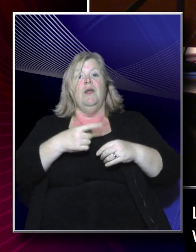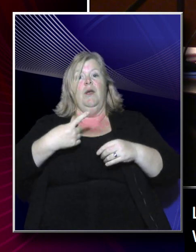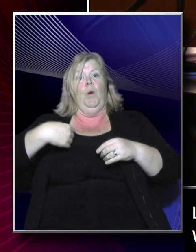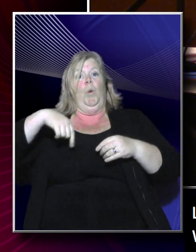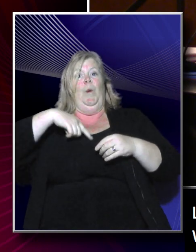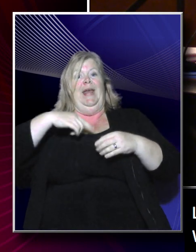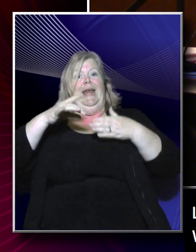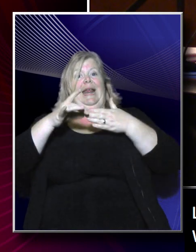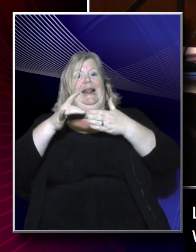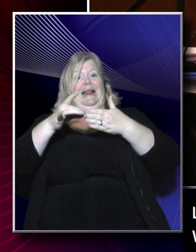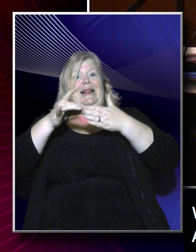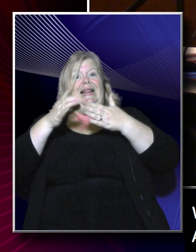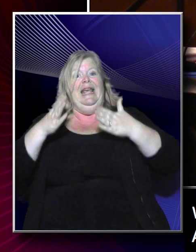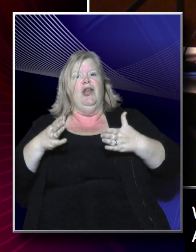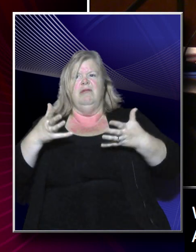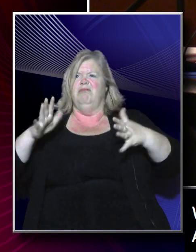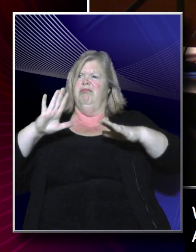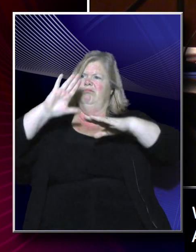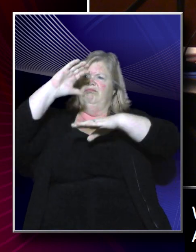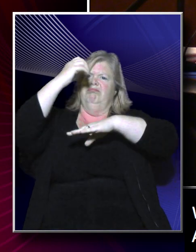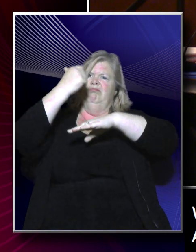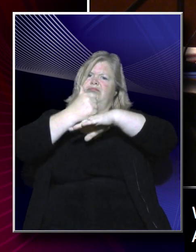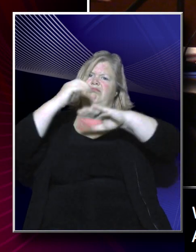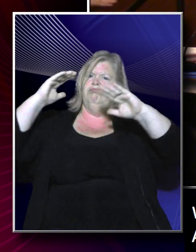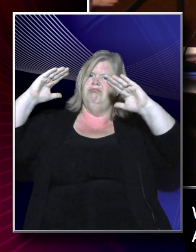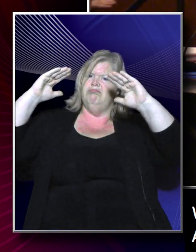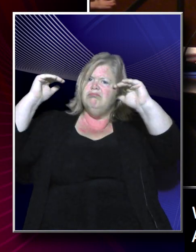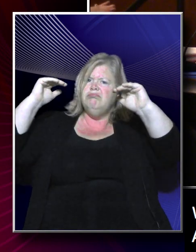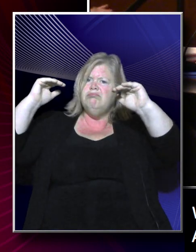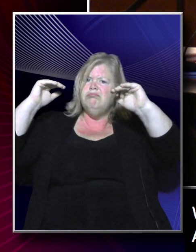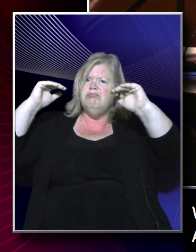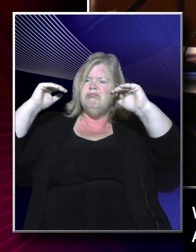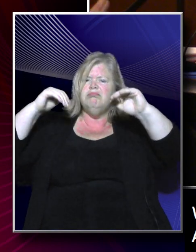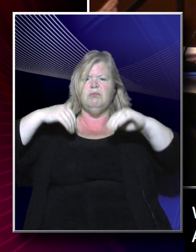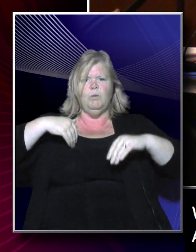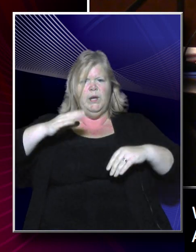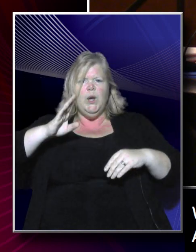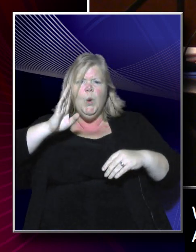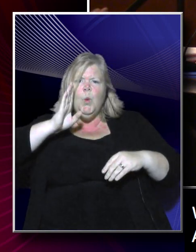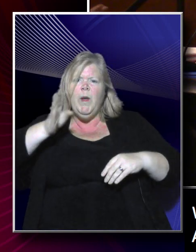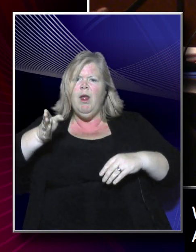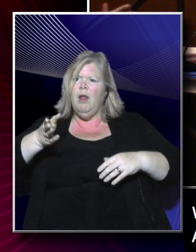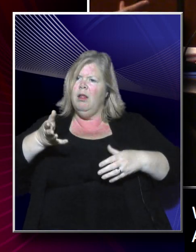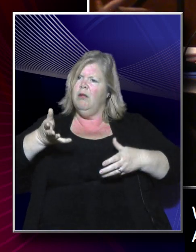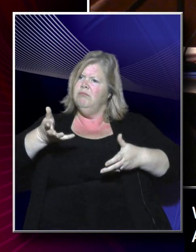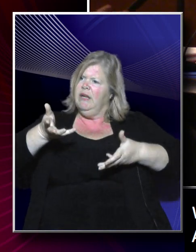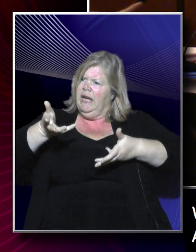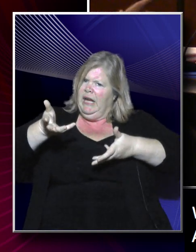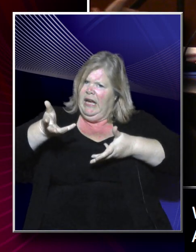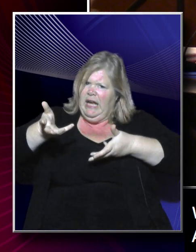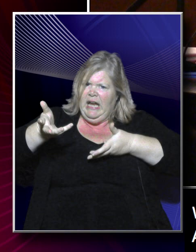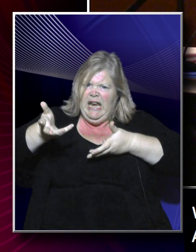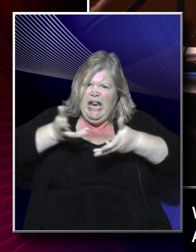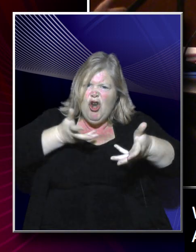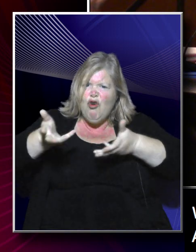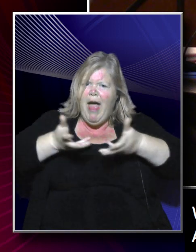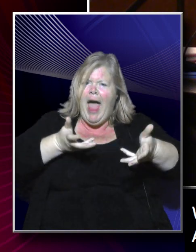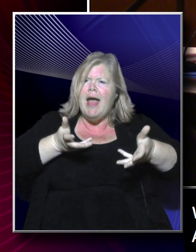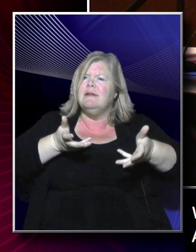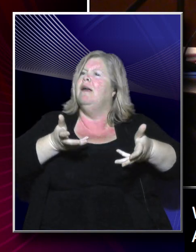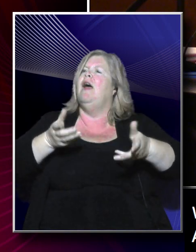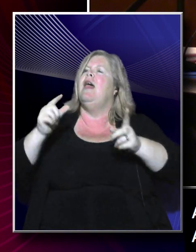an expectation that we will behave and interact with, and they use the term